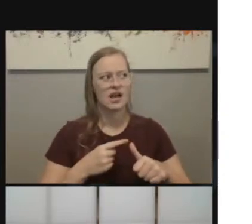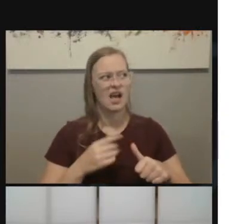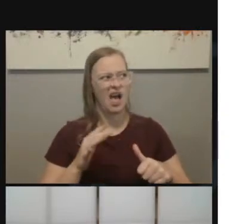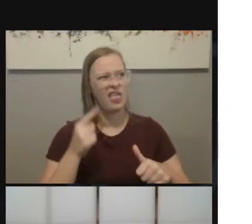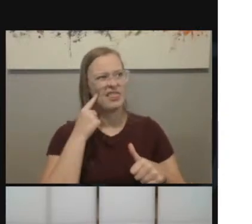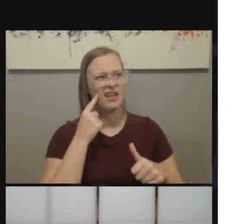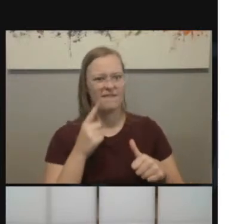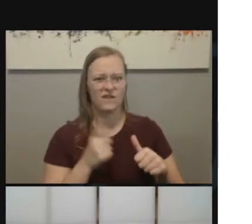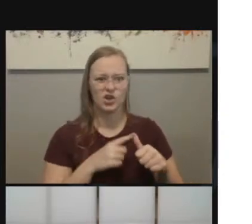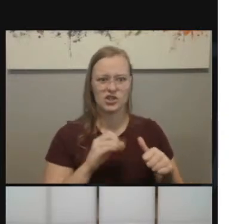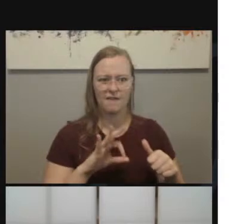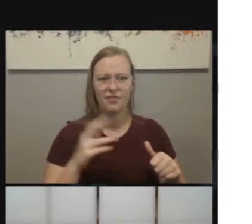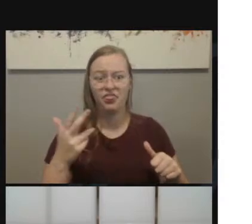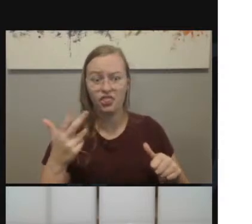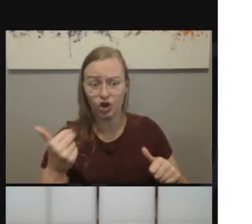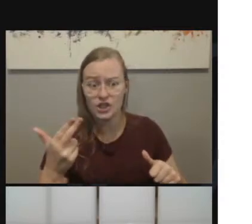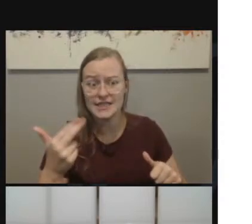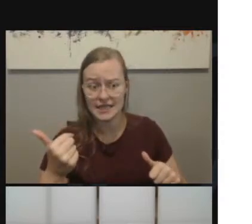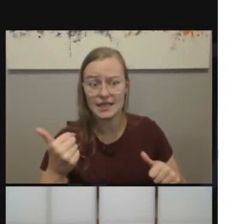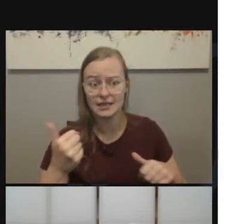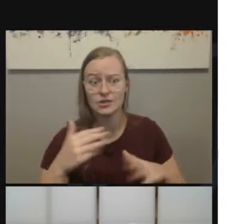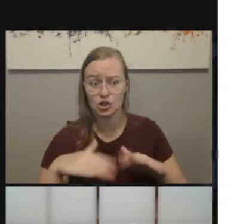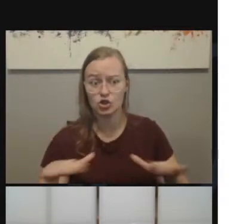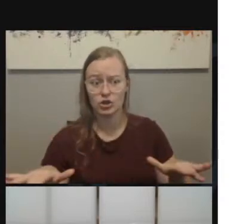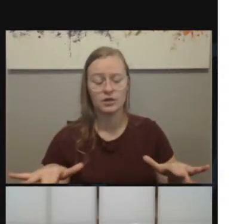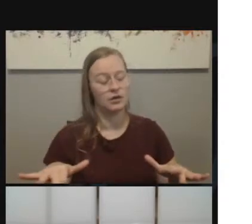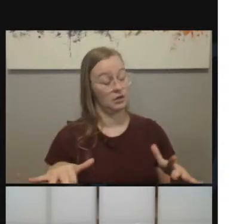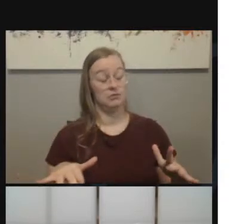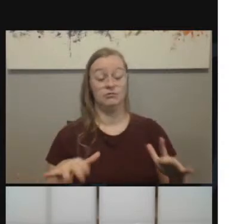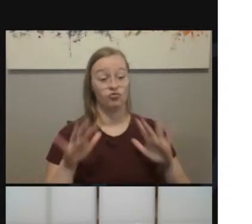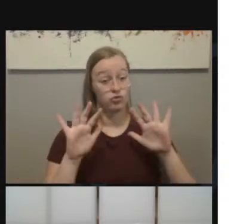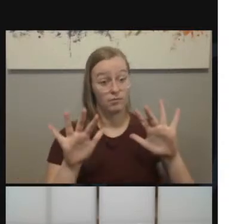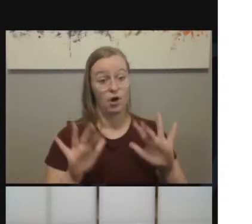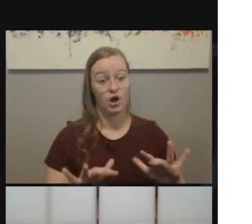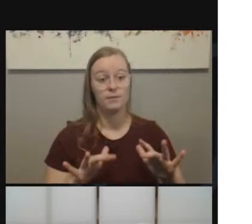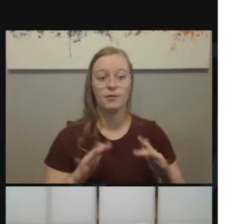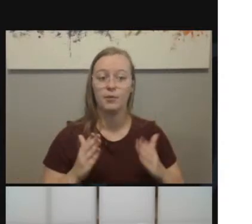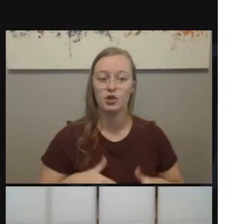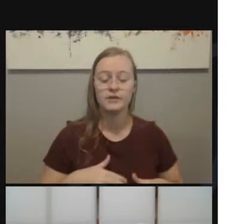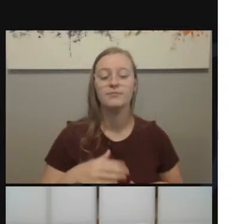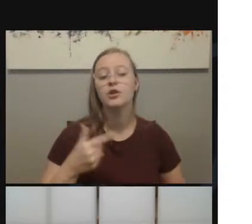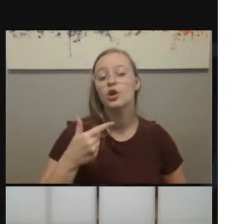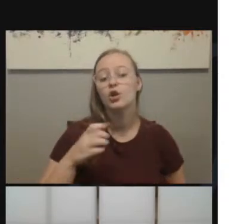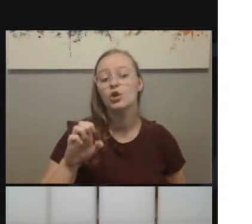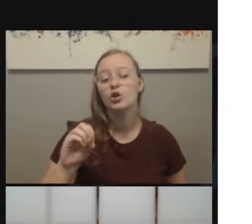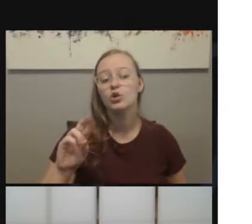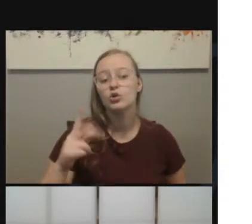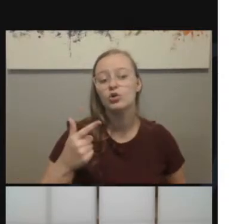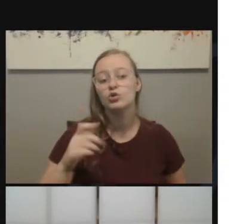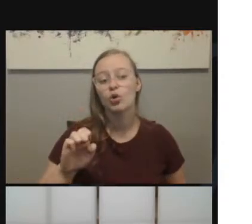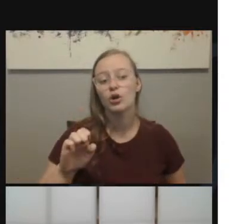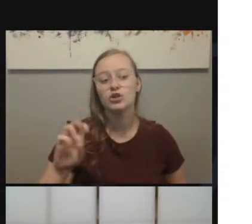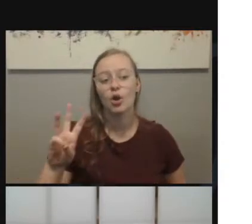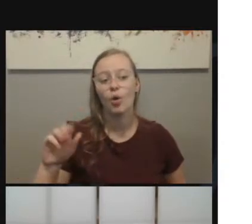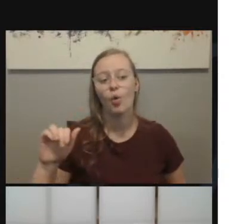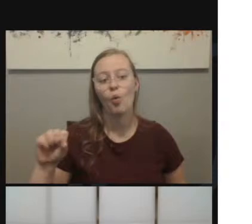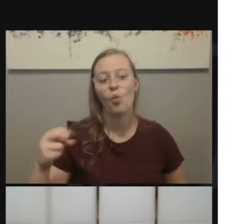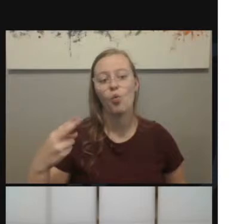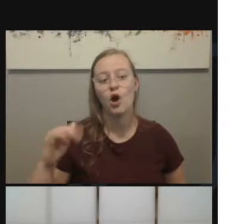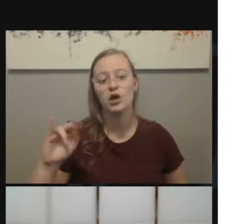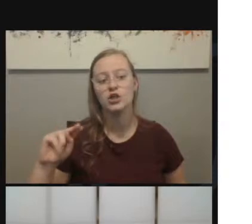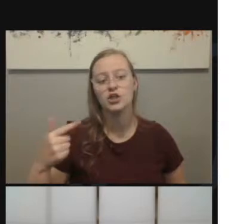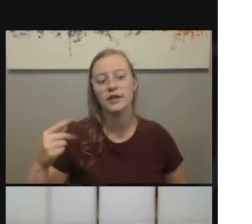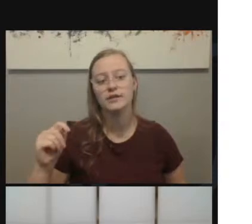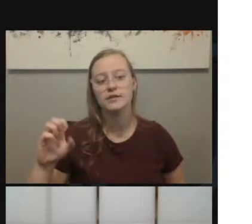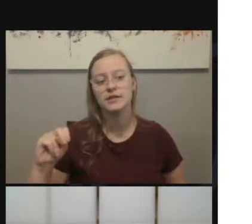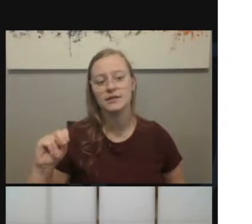13 children, a remarkable person named George Washington. Notice same